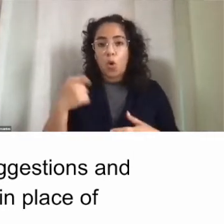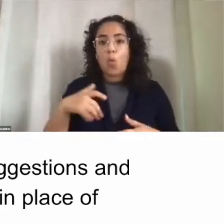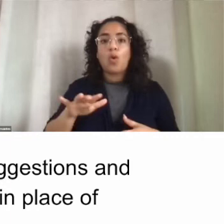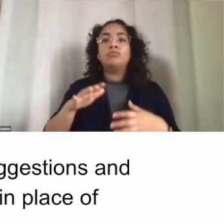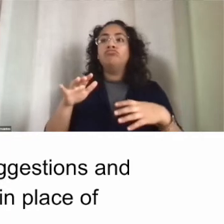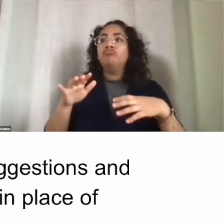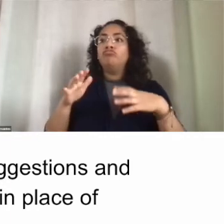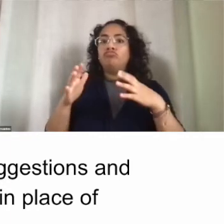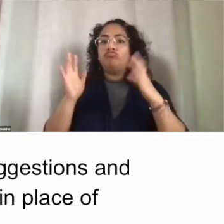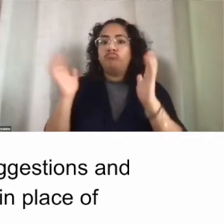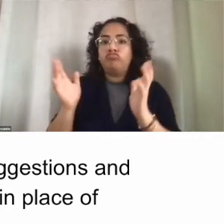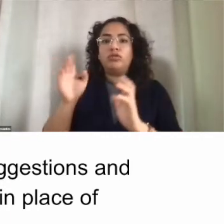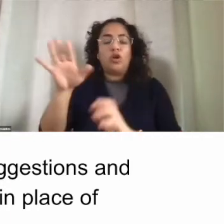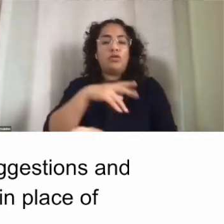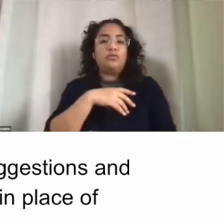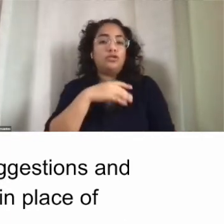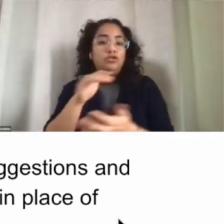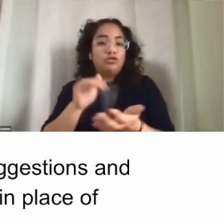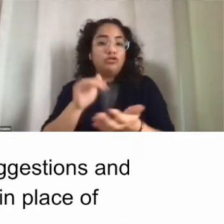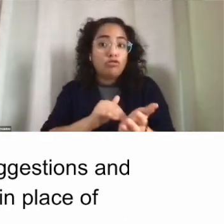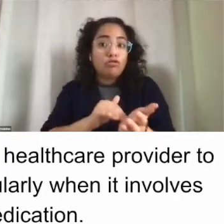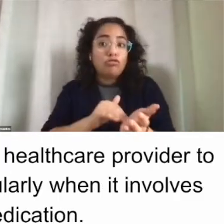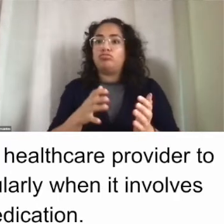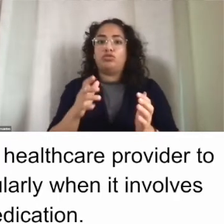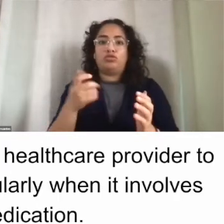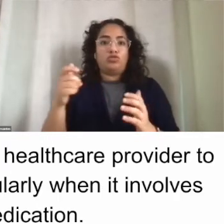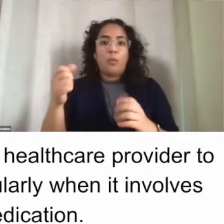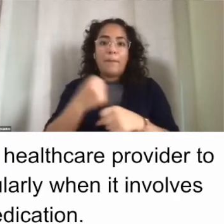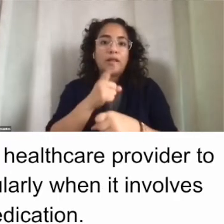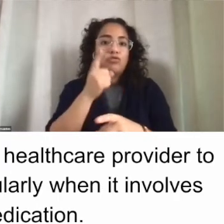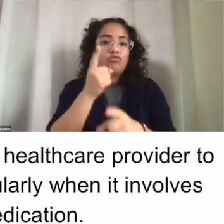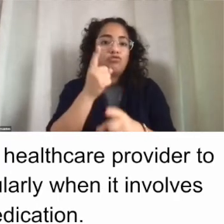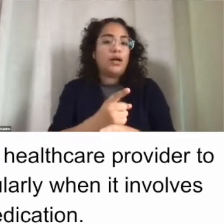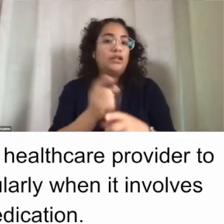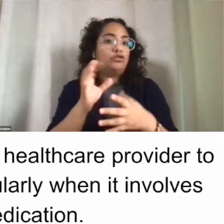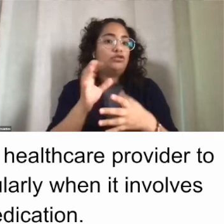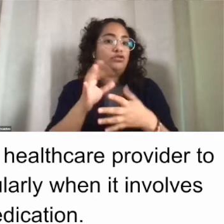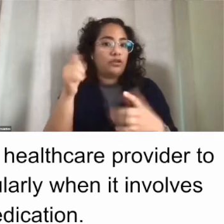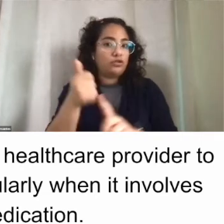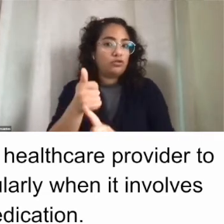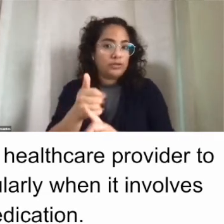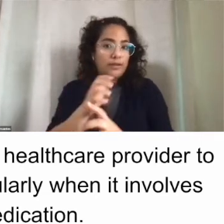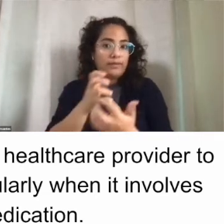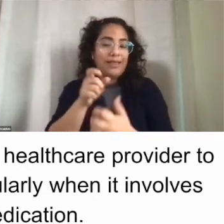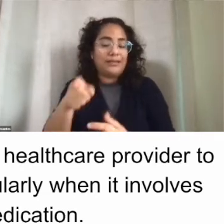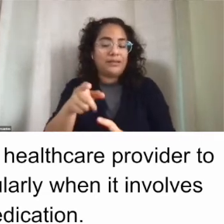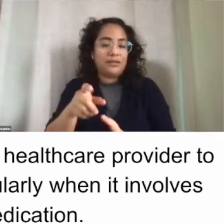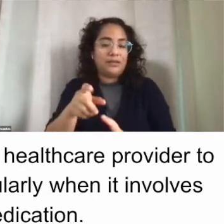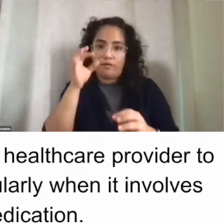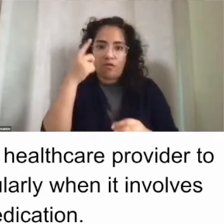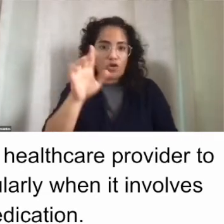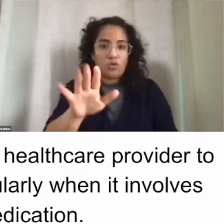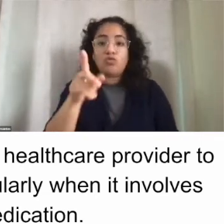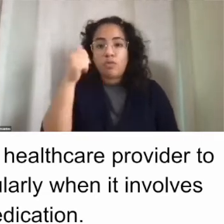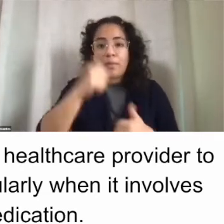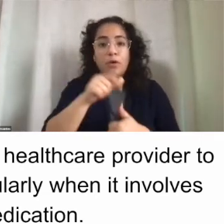Always consult your physicians or licensed healthcare provider to make the right choices for you regarding your health. Remember that you know